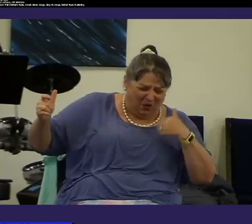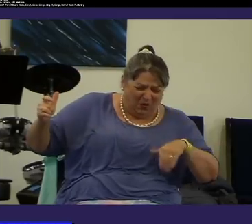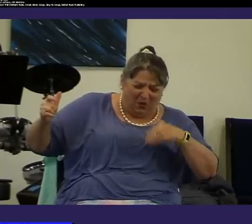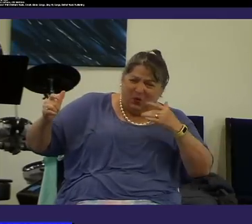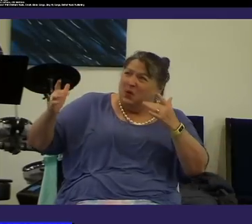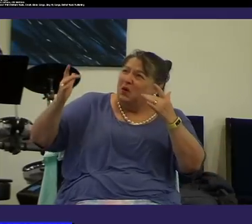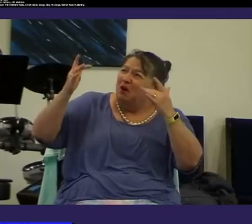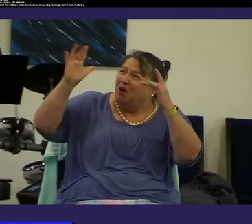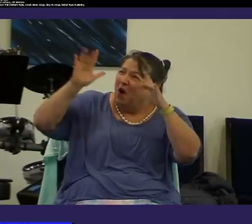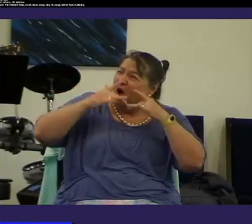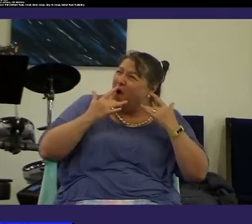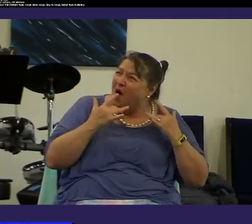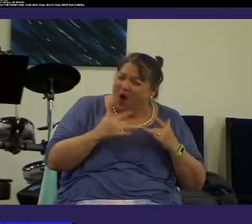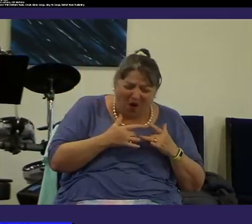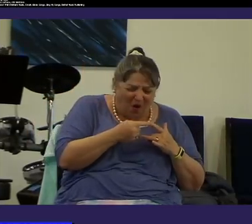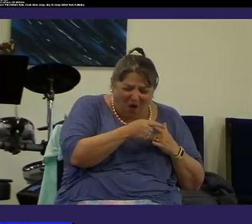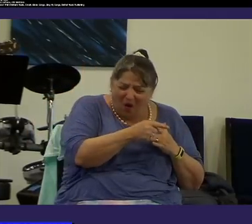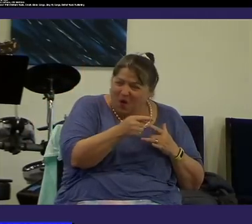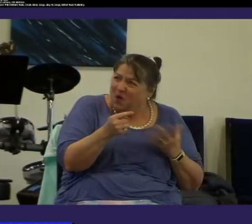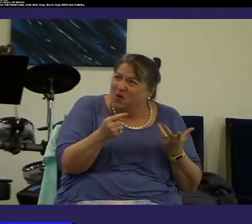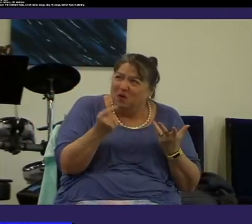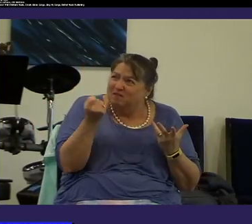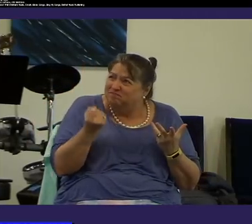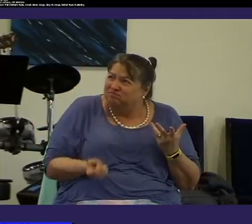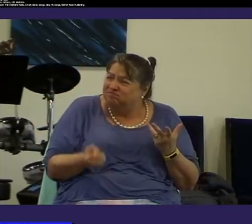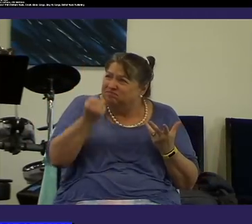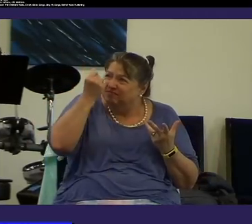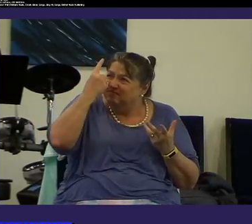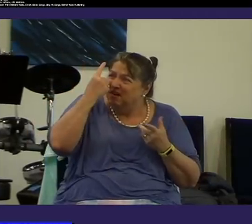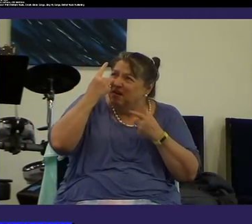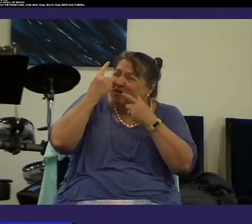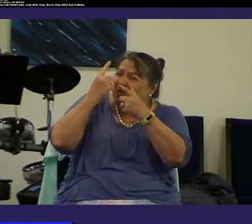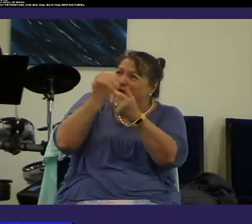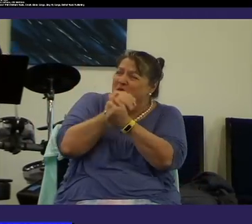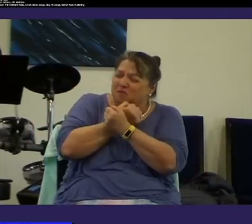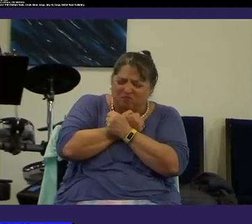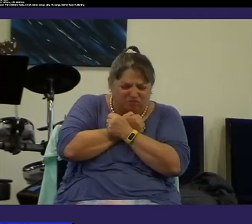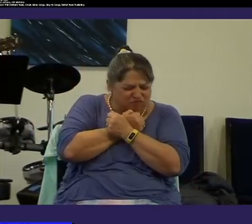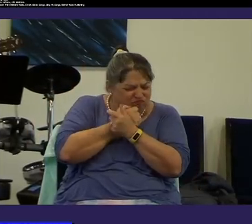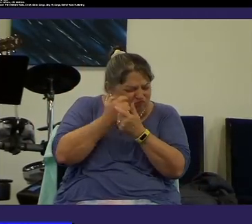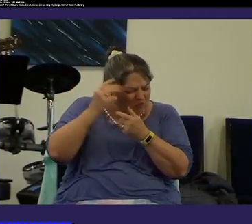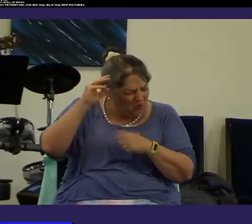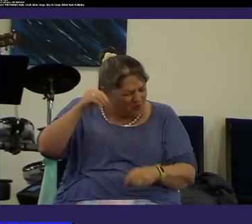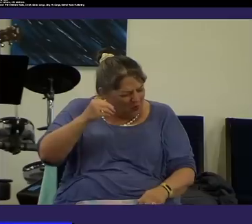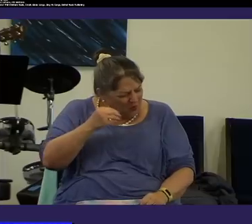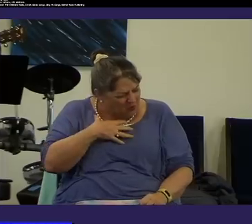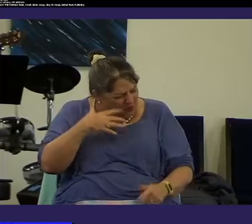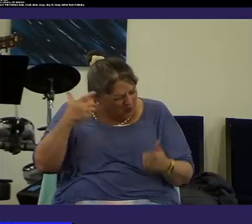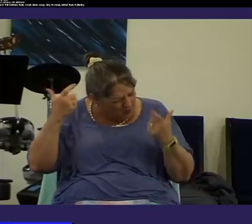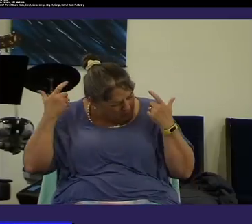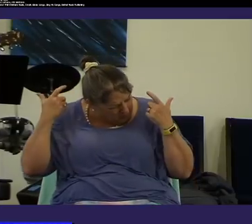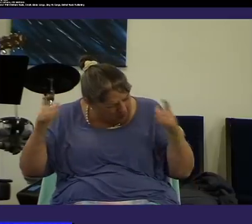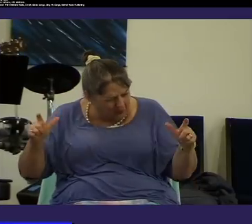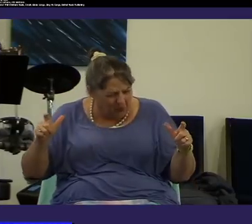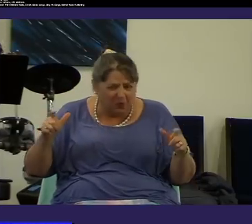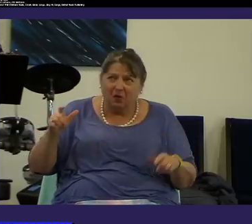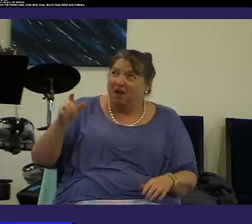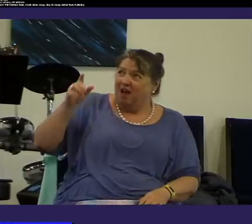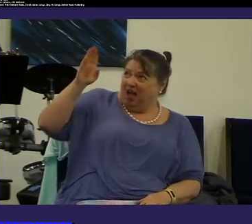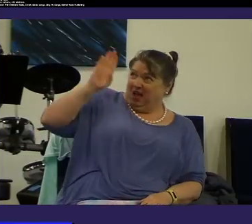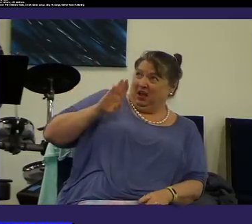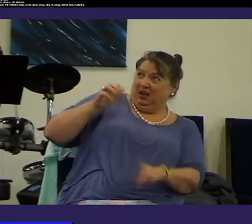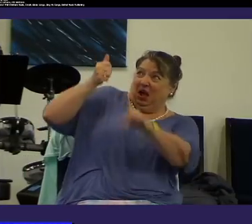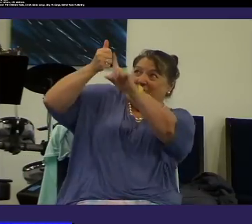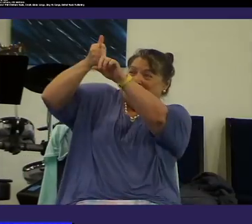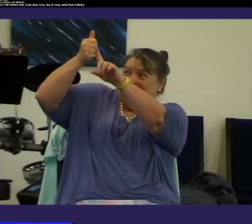What heart could fathom such boundless grace? The